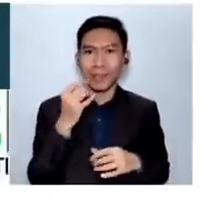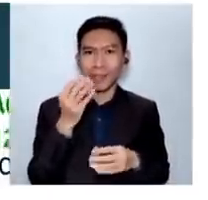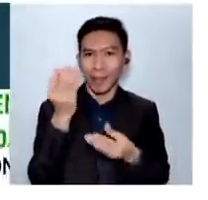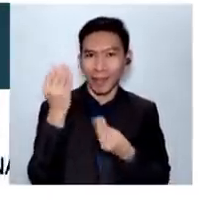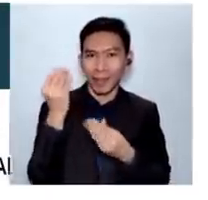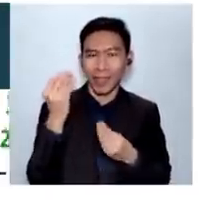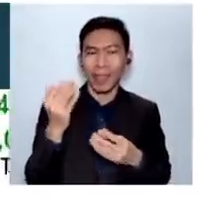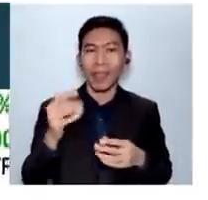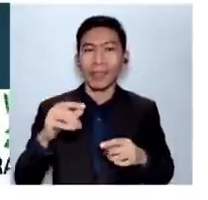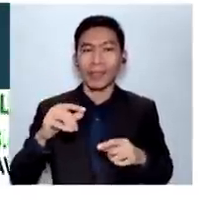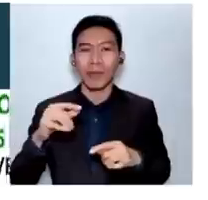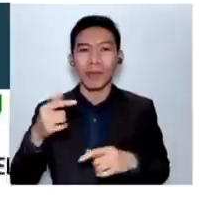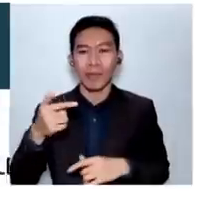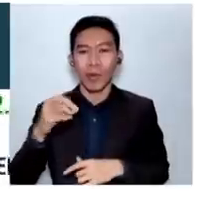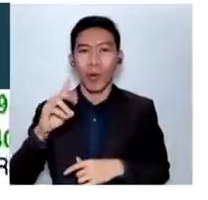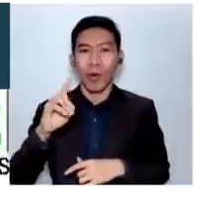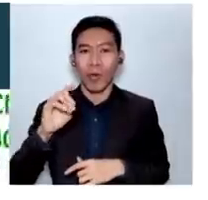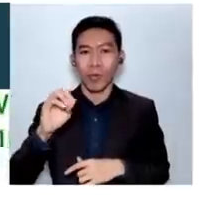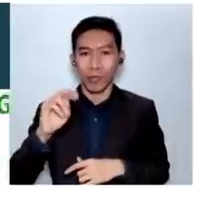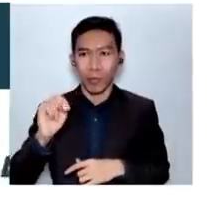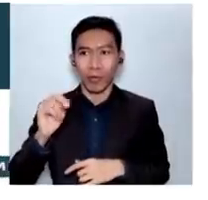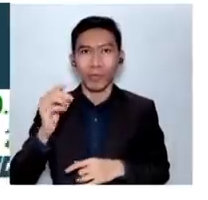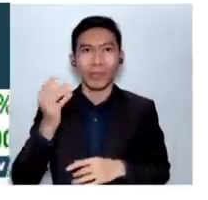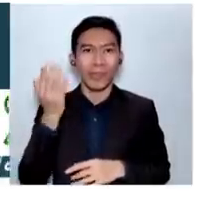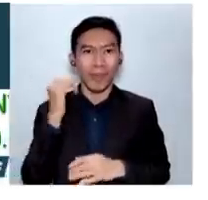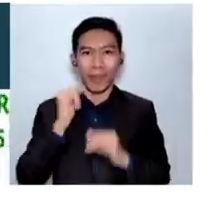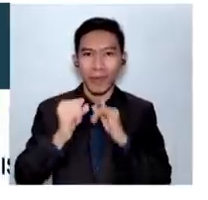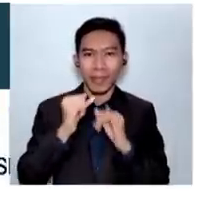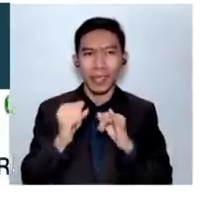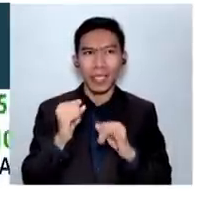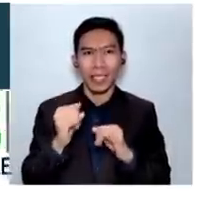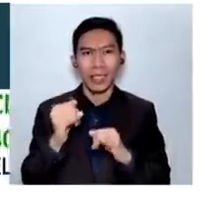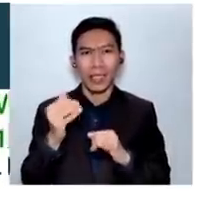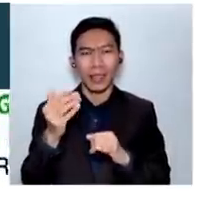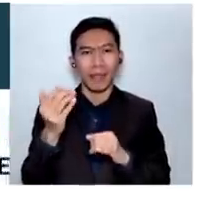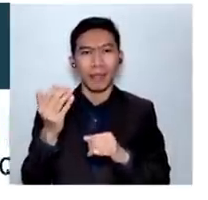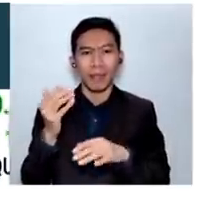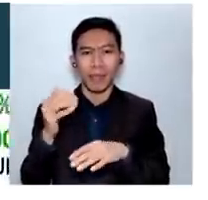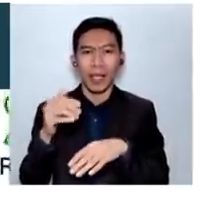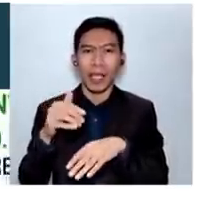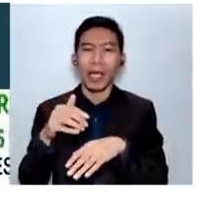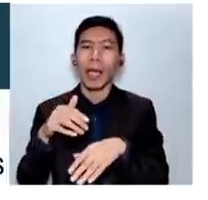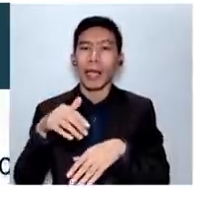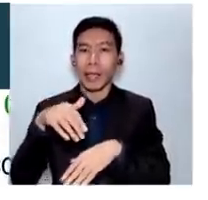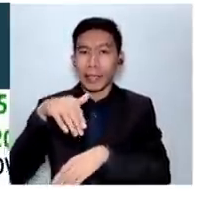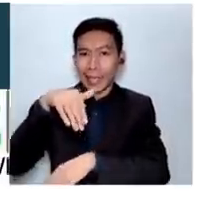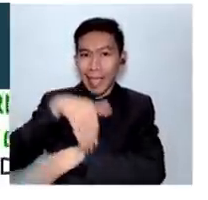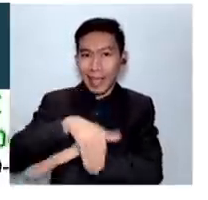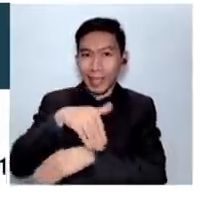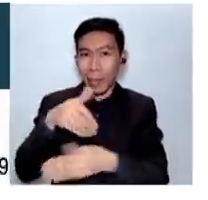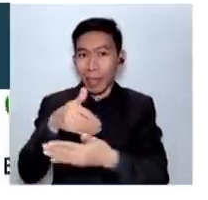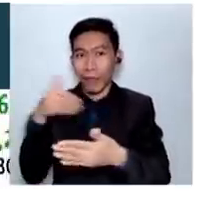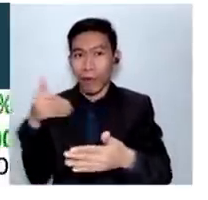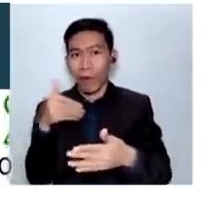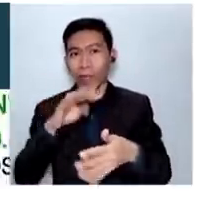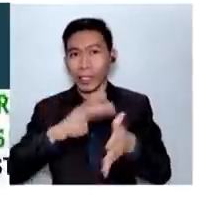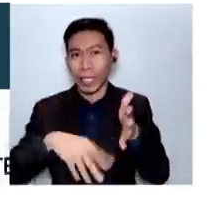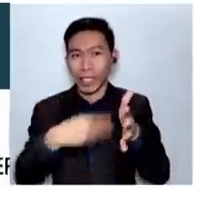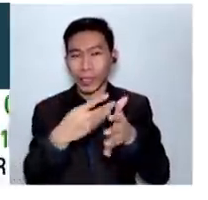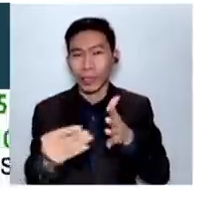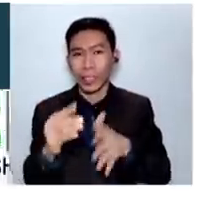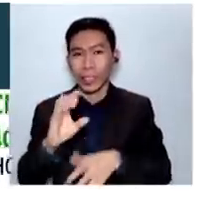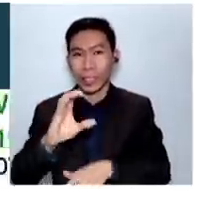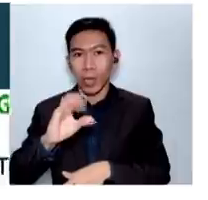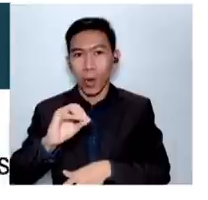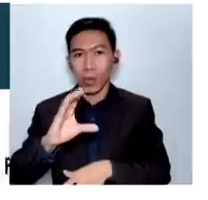told us that as early as the night before the filing of COCs, someone was talking to him